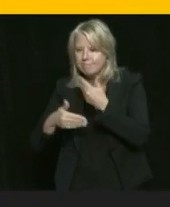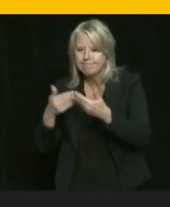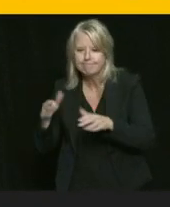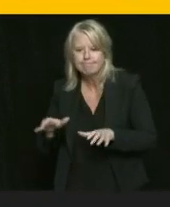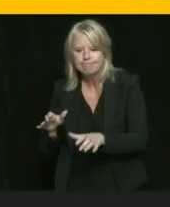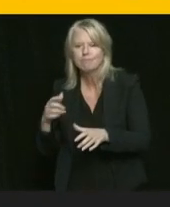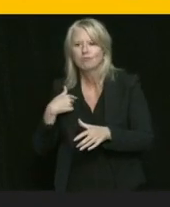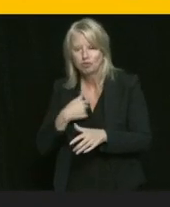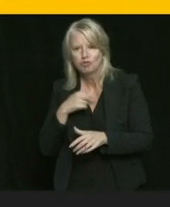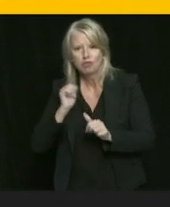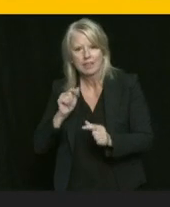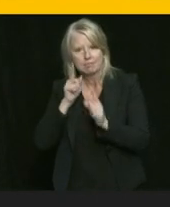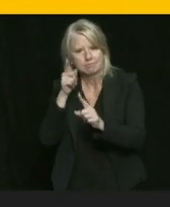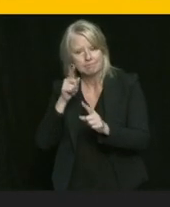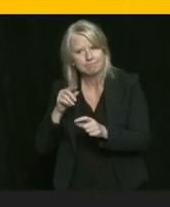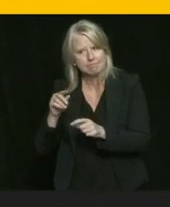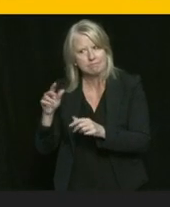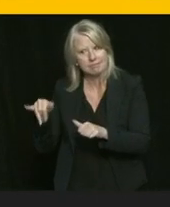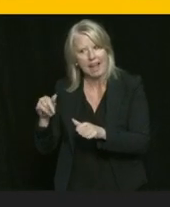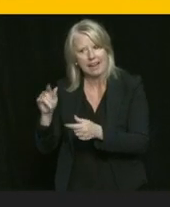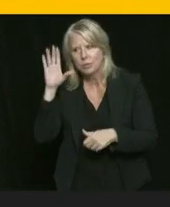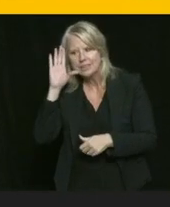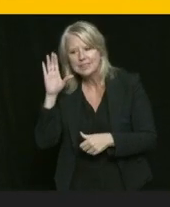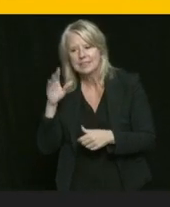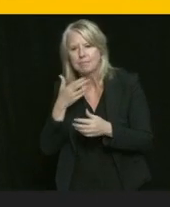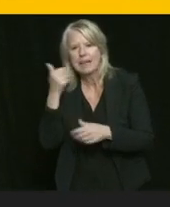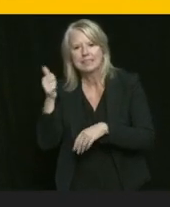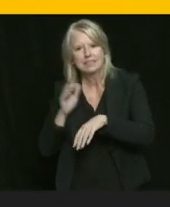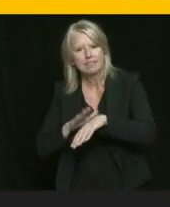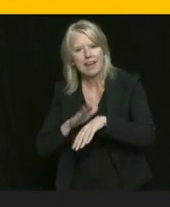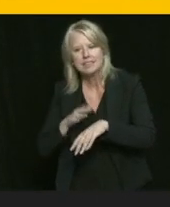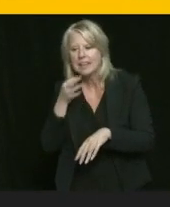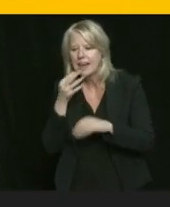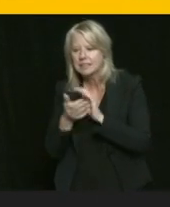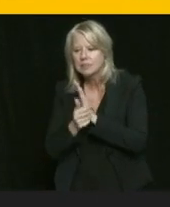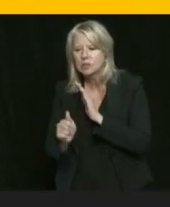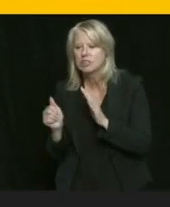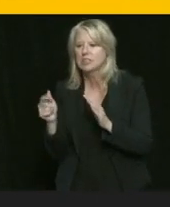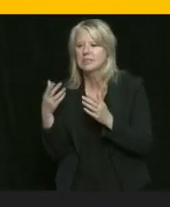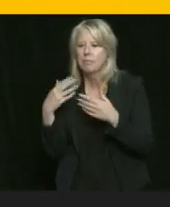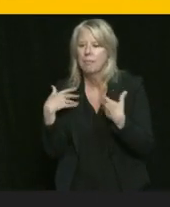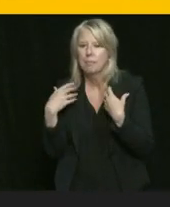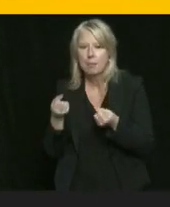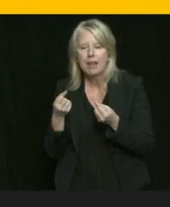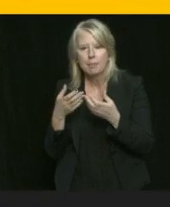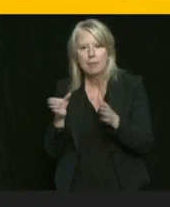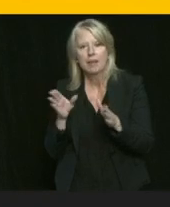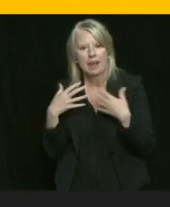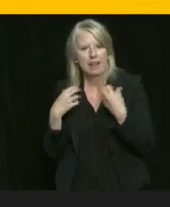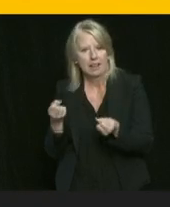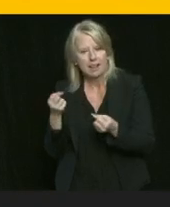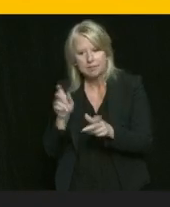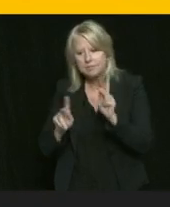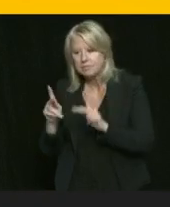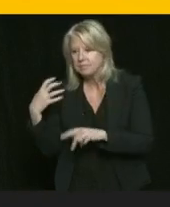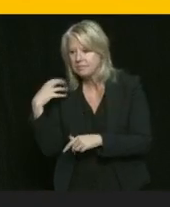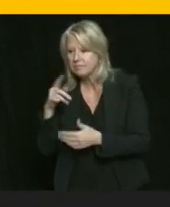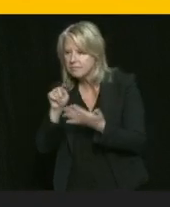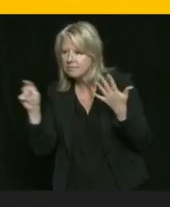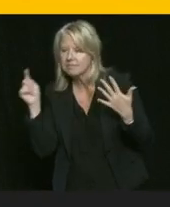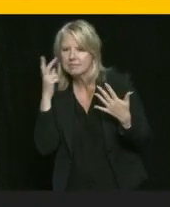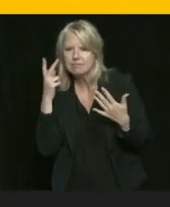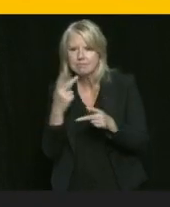well. Thank you. Operator, last question on the phone. Base of experts and public health officials as we look for other steps we can